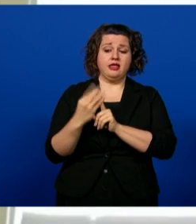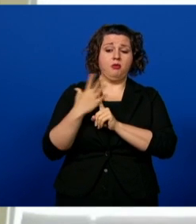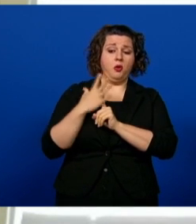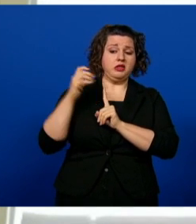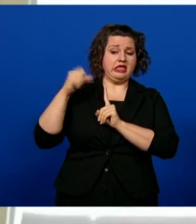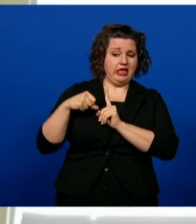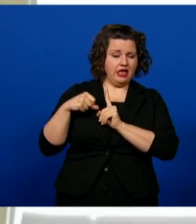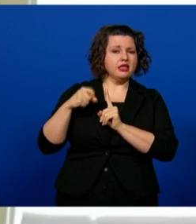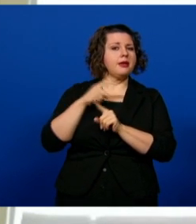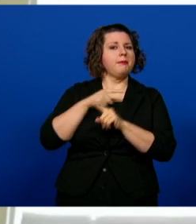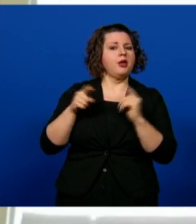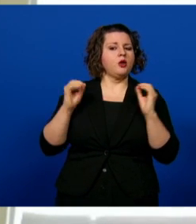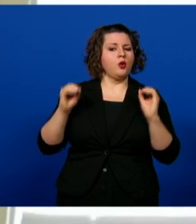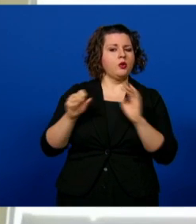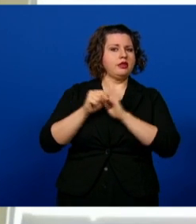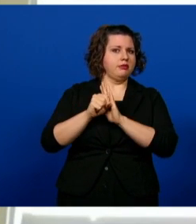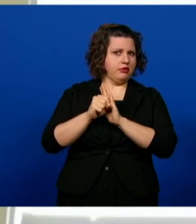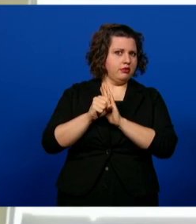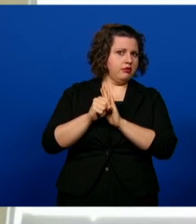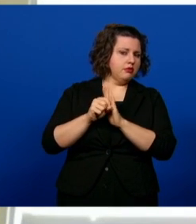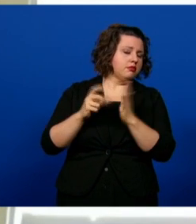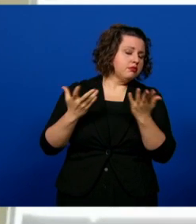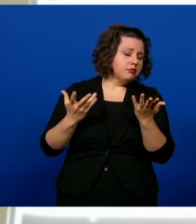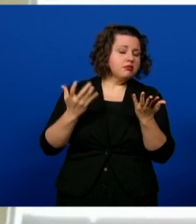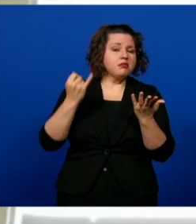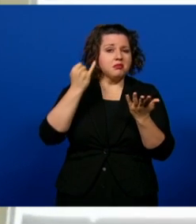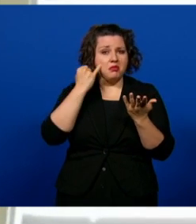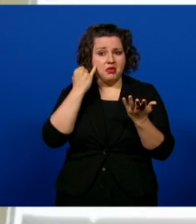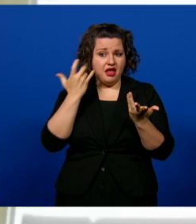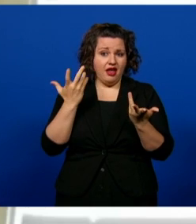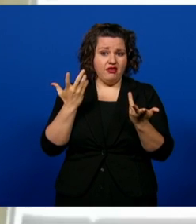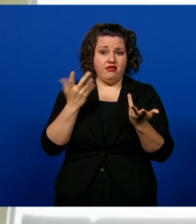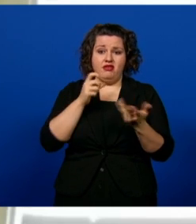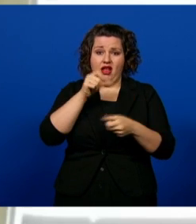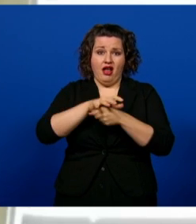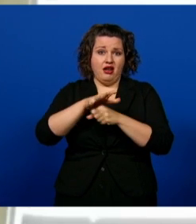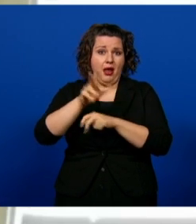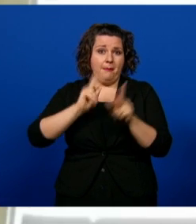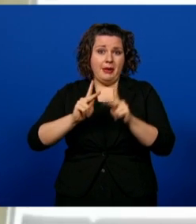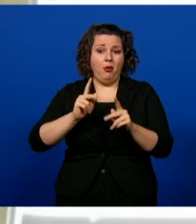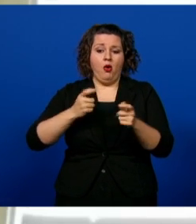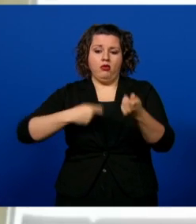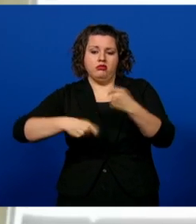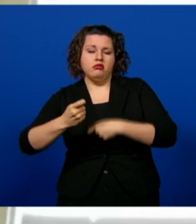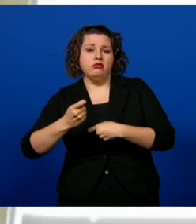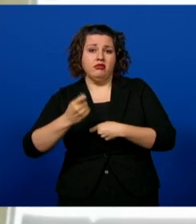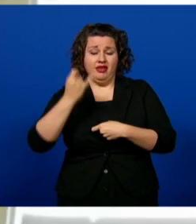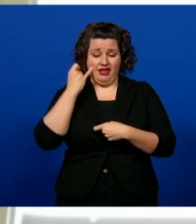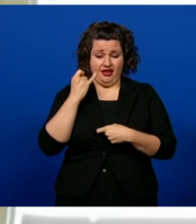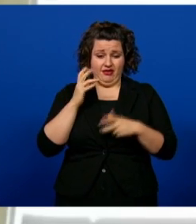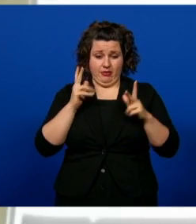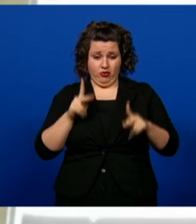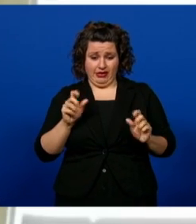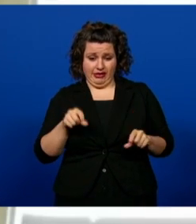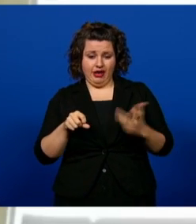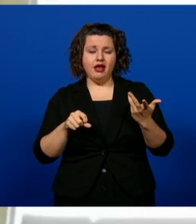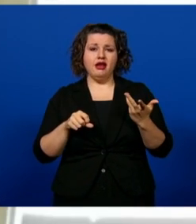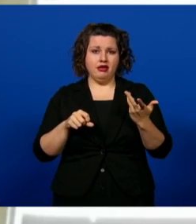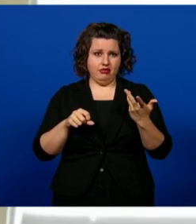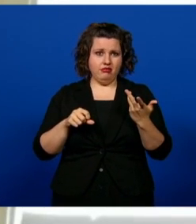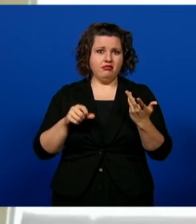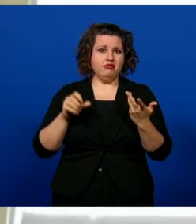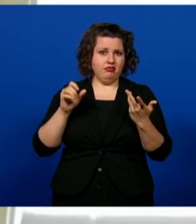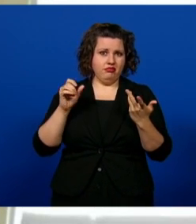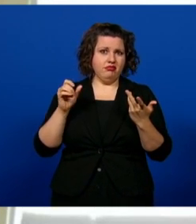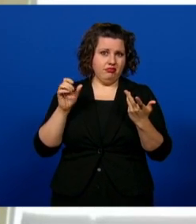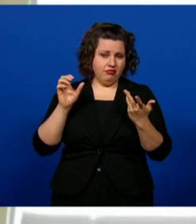remain asymptomatic. That if there's a workforce shortage and if the individual, wants to, we can do things to